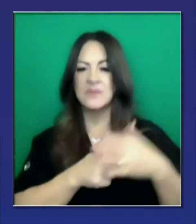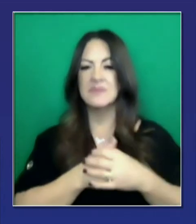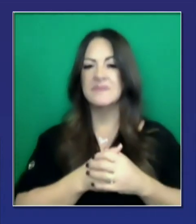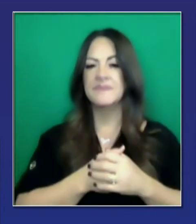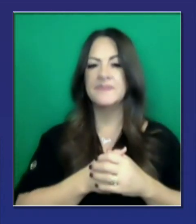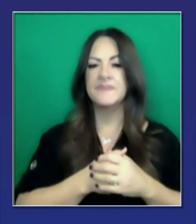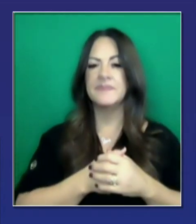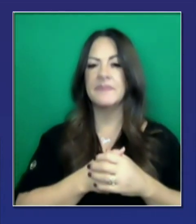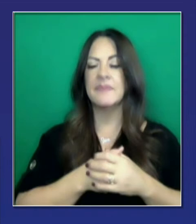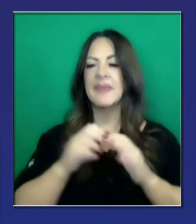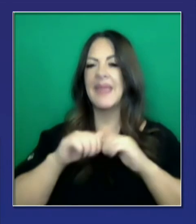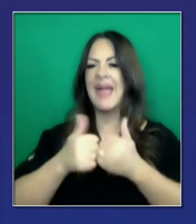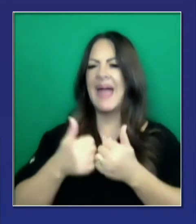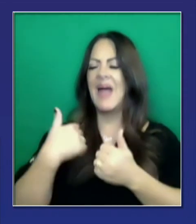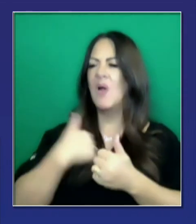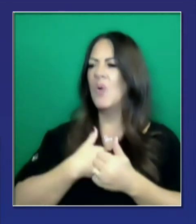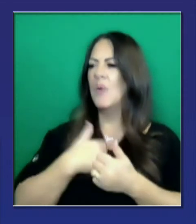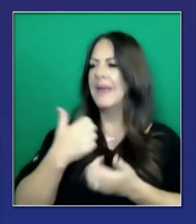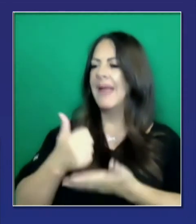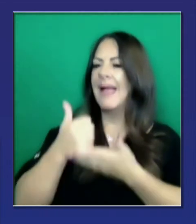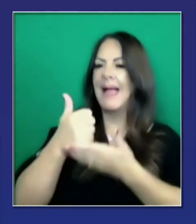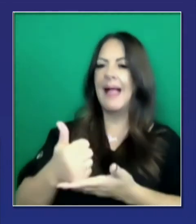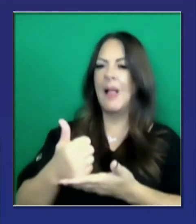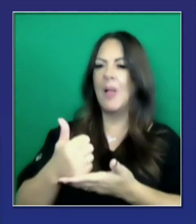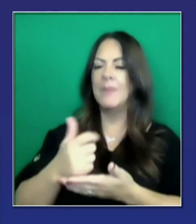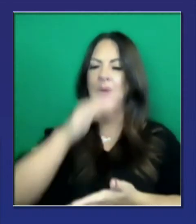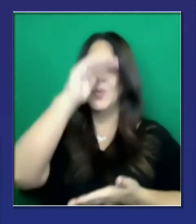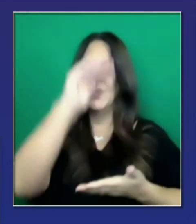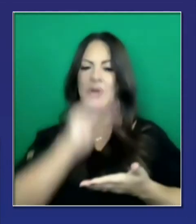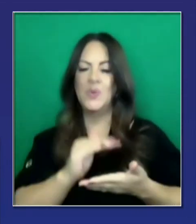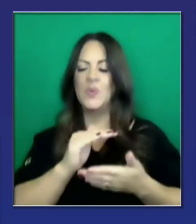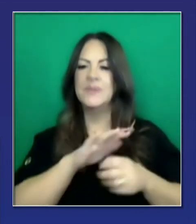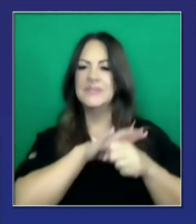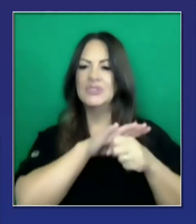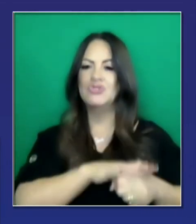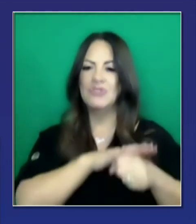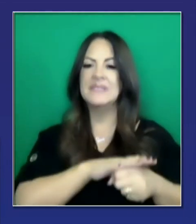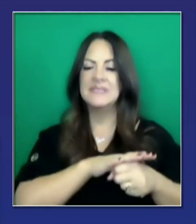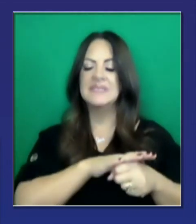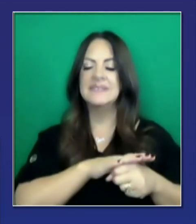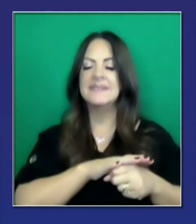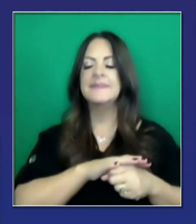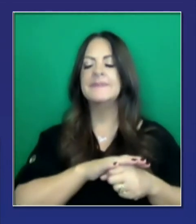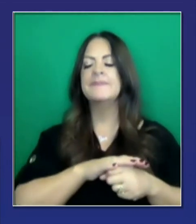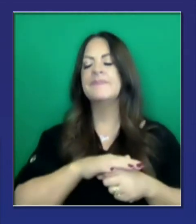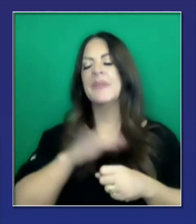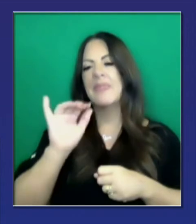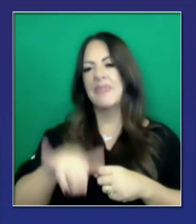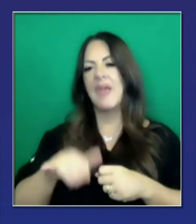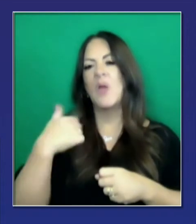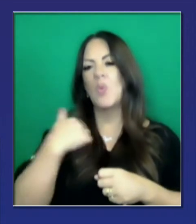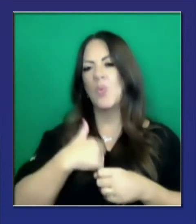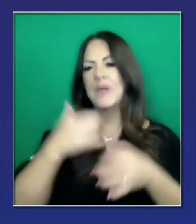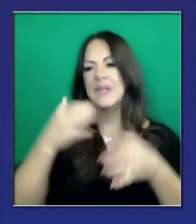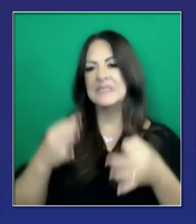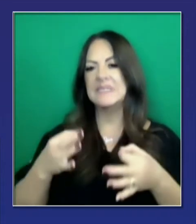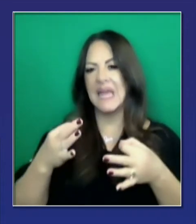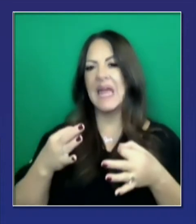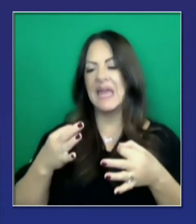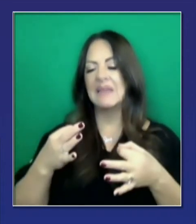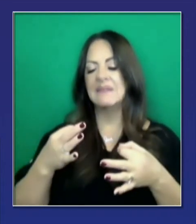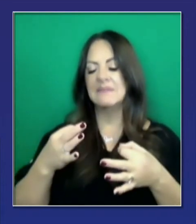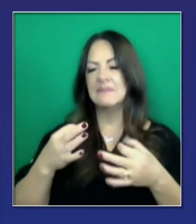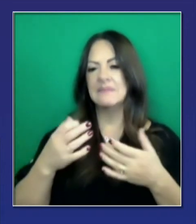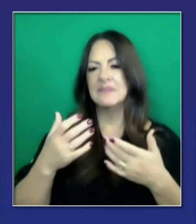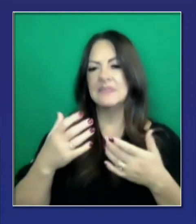work on decompressing the system, and this goes to your specific question, we have reduced the census, the total